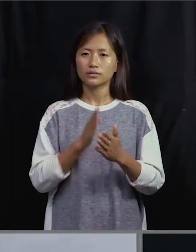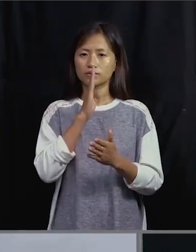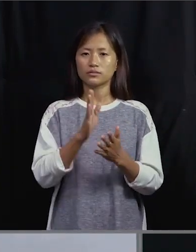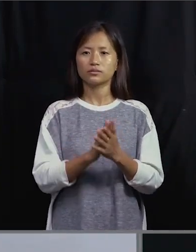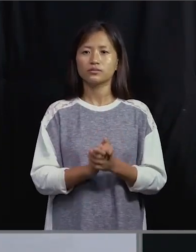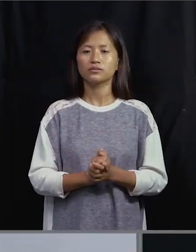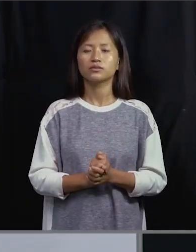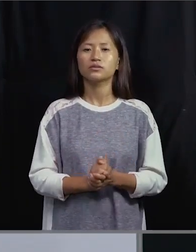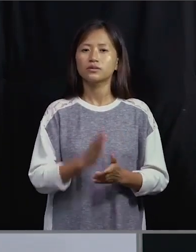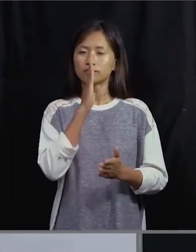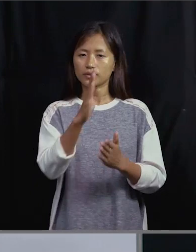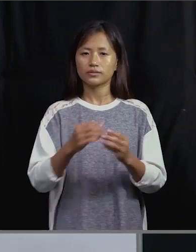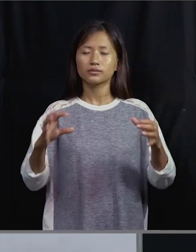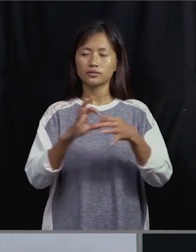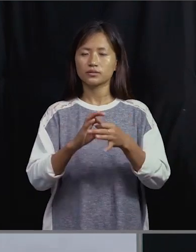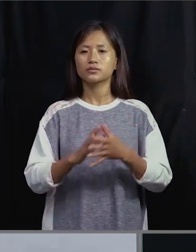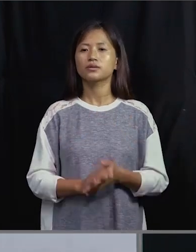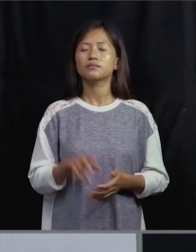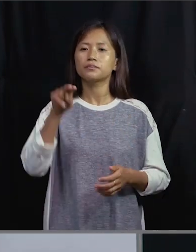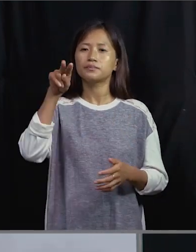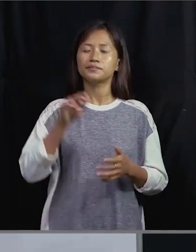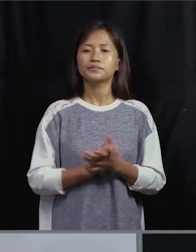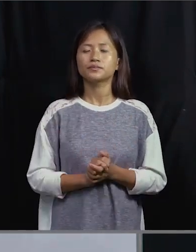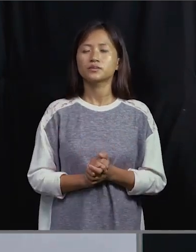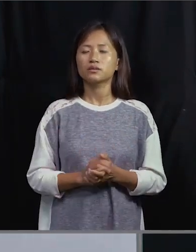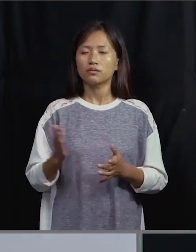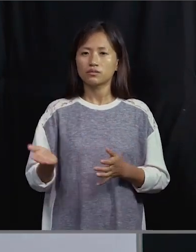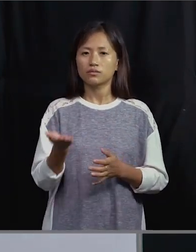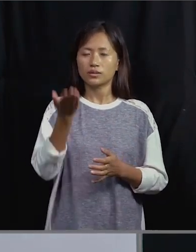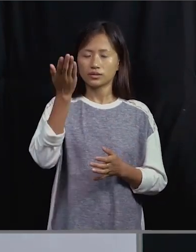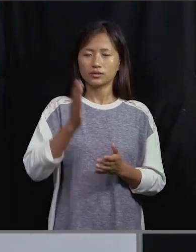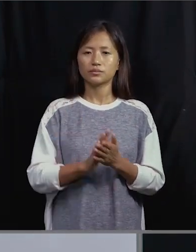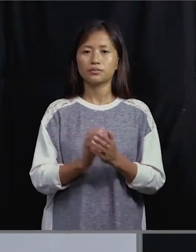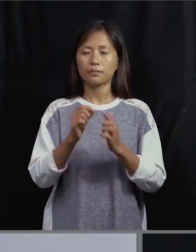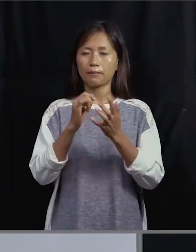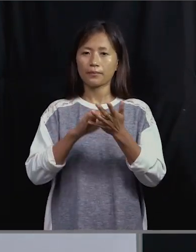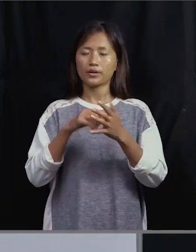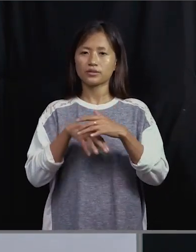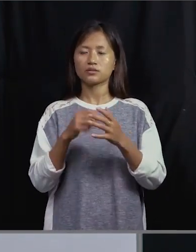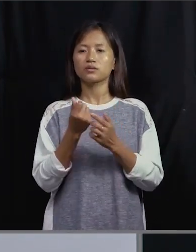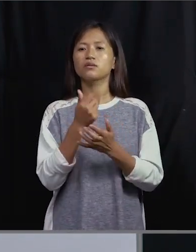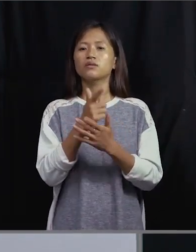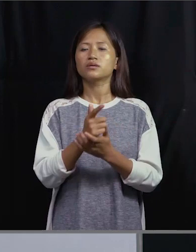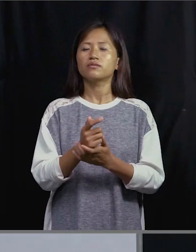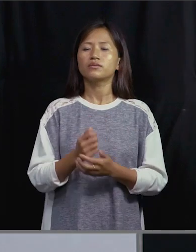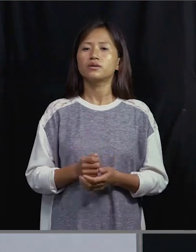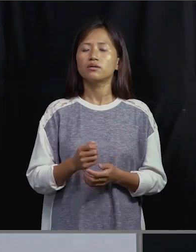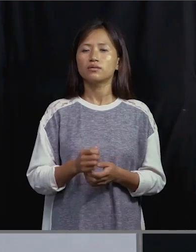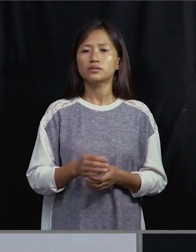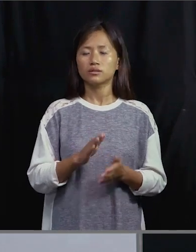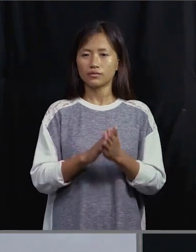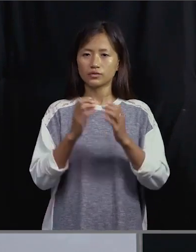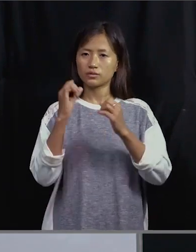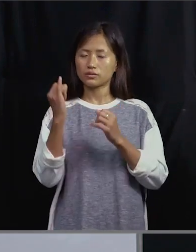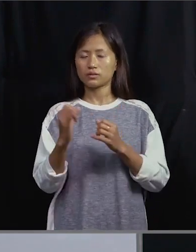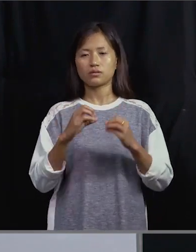Why it is written direct relationship? It means because of the rise in price of a given good, there is a rise in the price of the